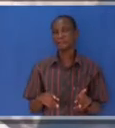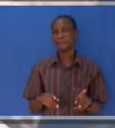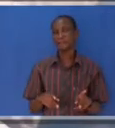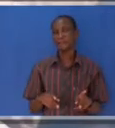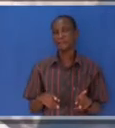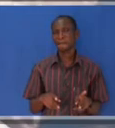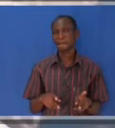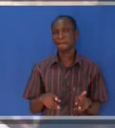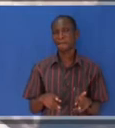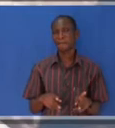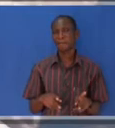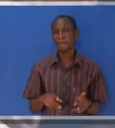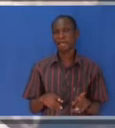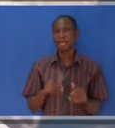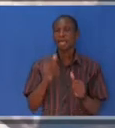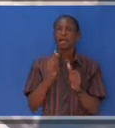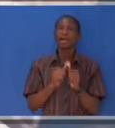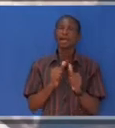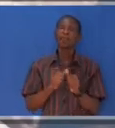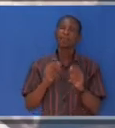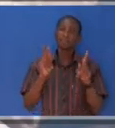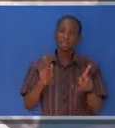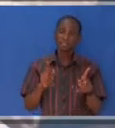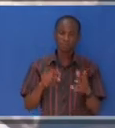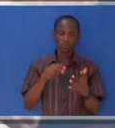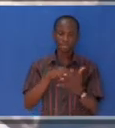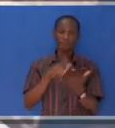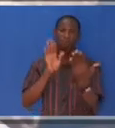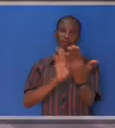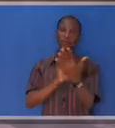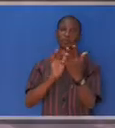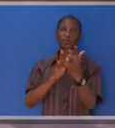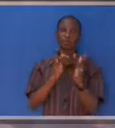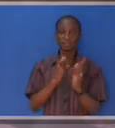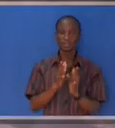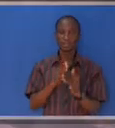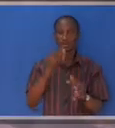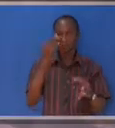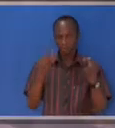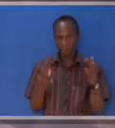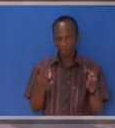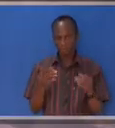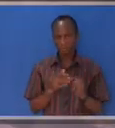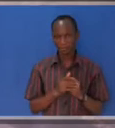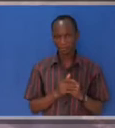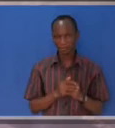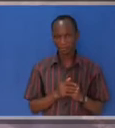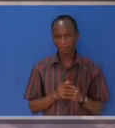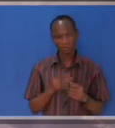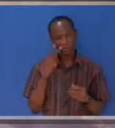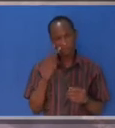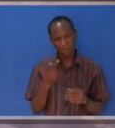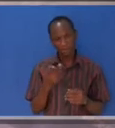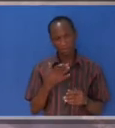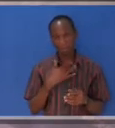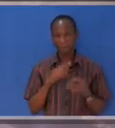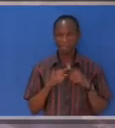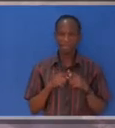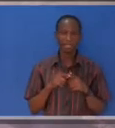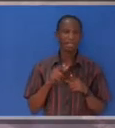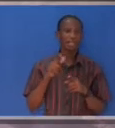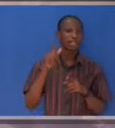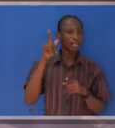aten obia ebe jina Jesus atemu adwanim ndi odofo tie sai se wo